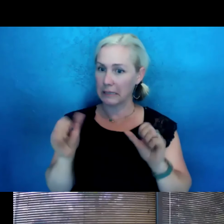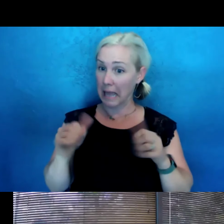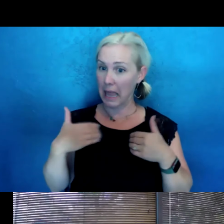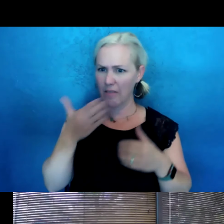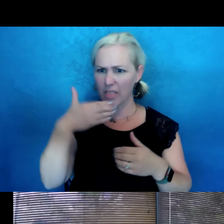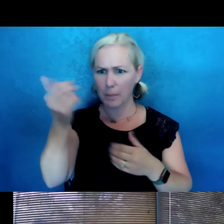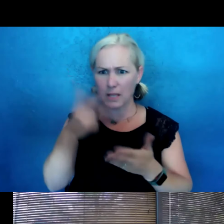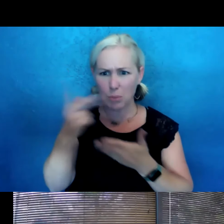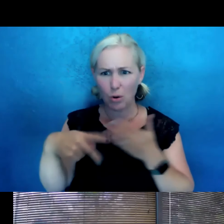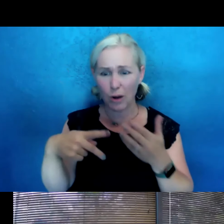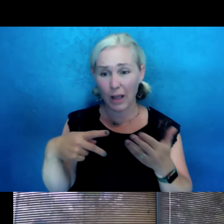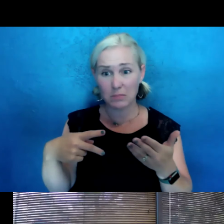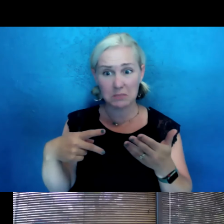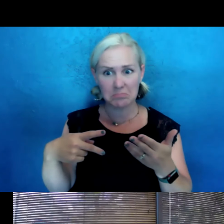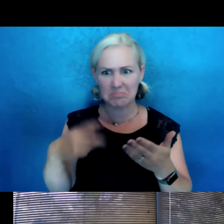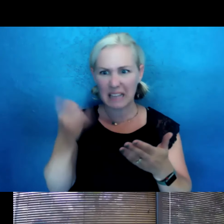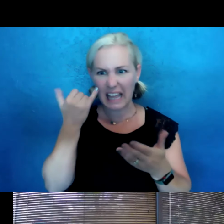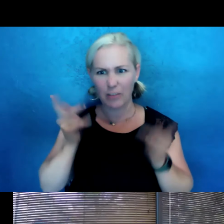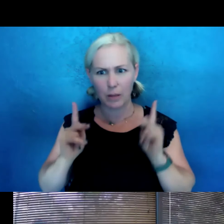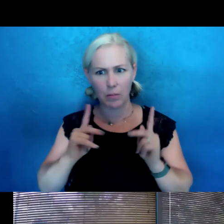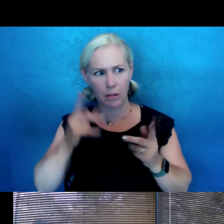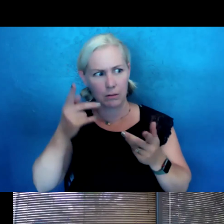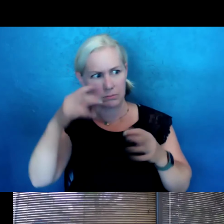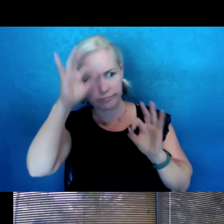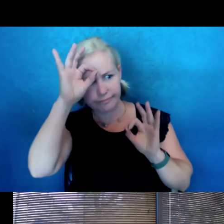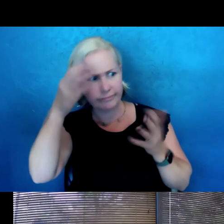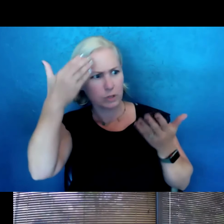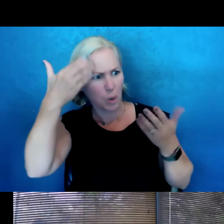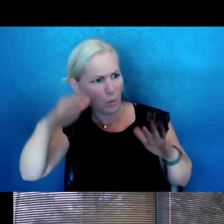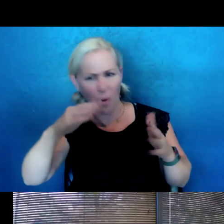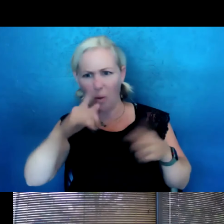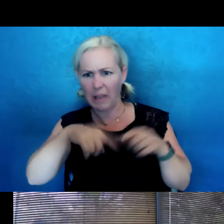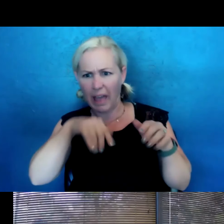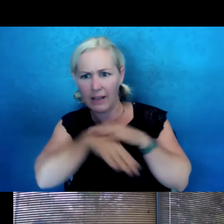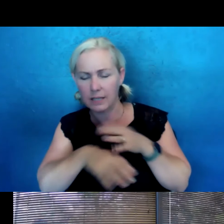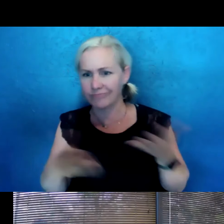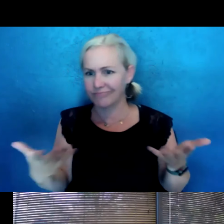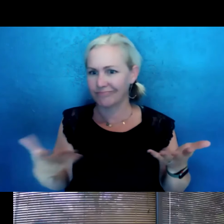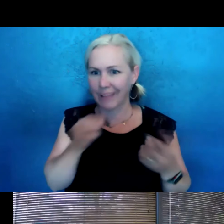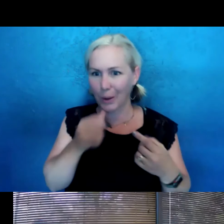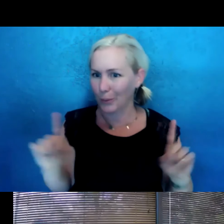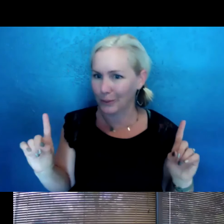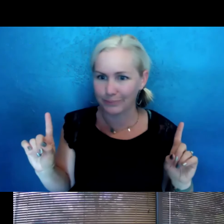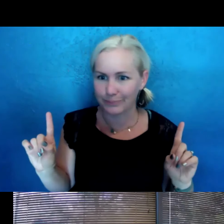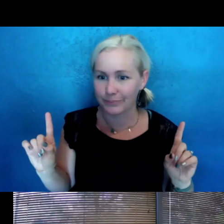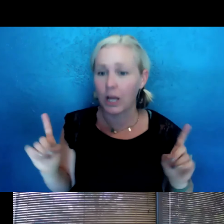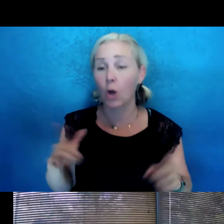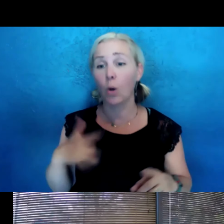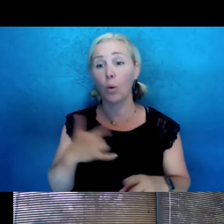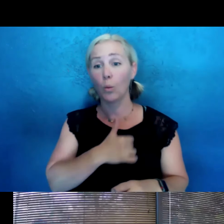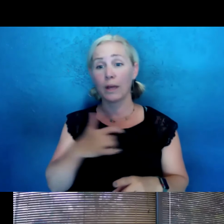in the world, and if people don't know about them or can't access them easily, they don't work. We feel our